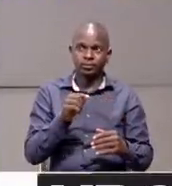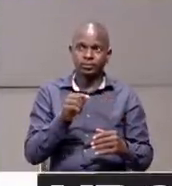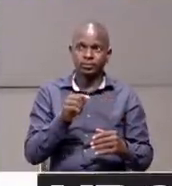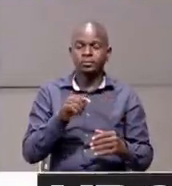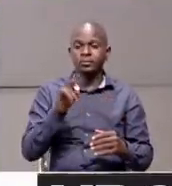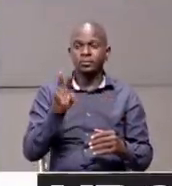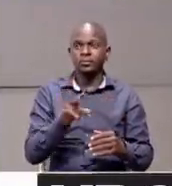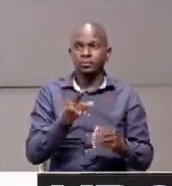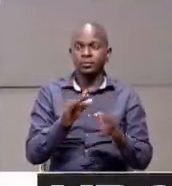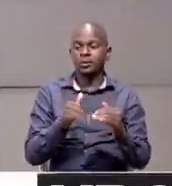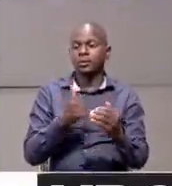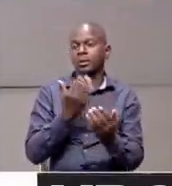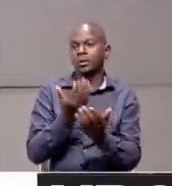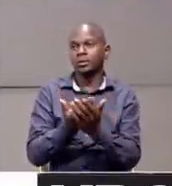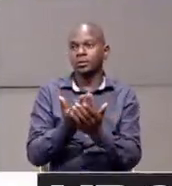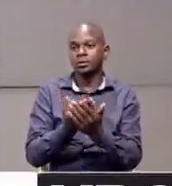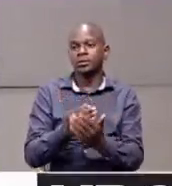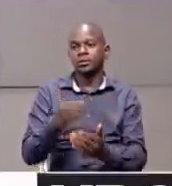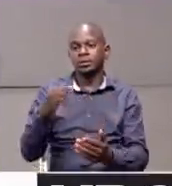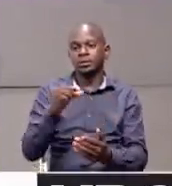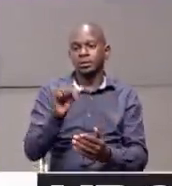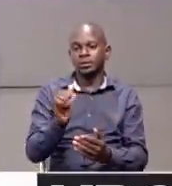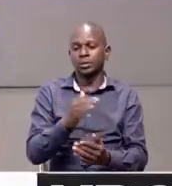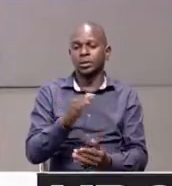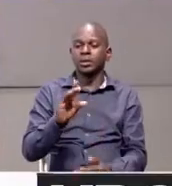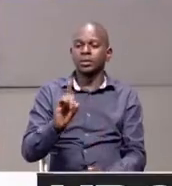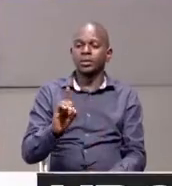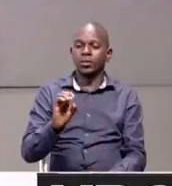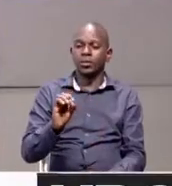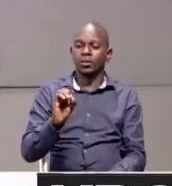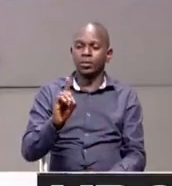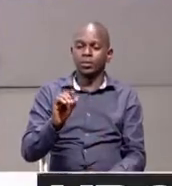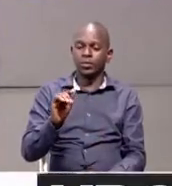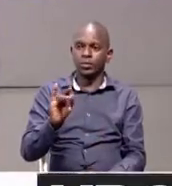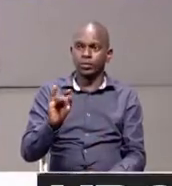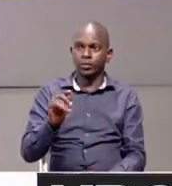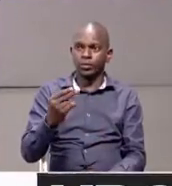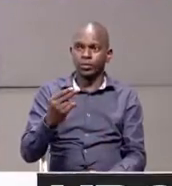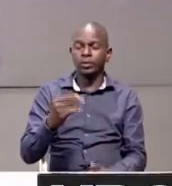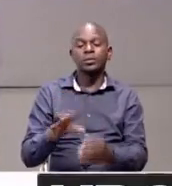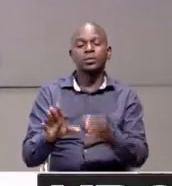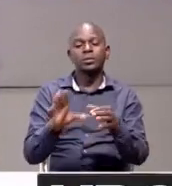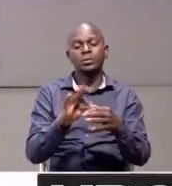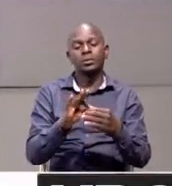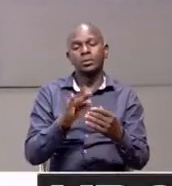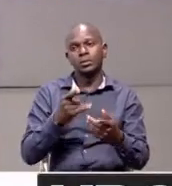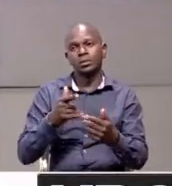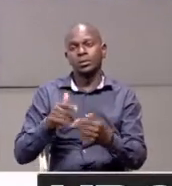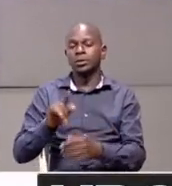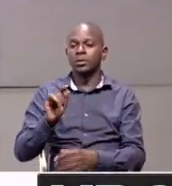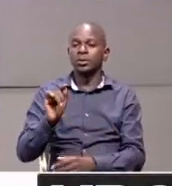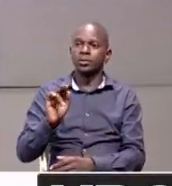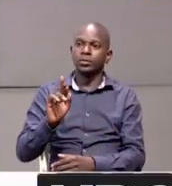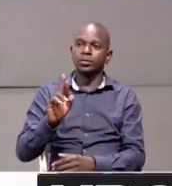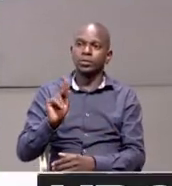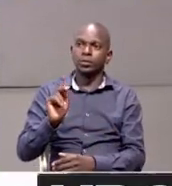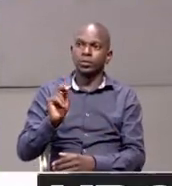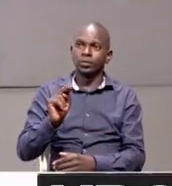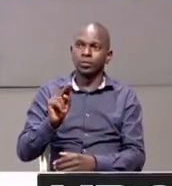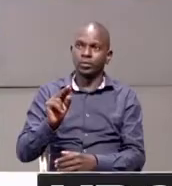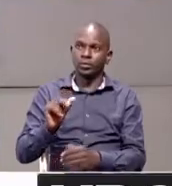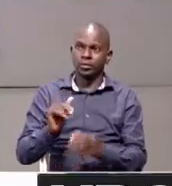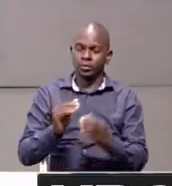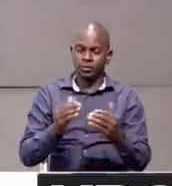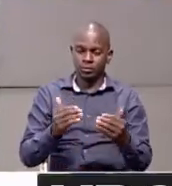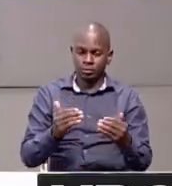Relatedly, Nabasa called upon the GA and Dodoth communities to unite and fight the armed Turkana armed warriors. The Dodoth